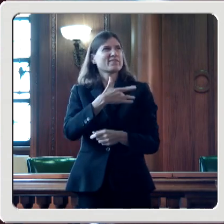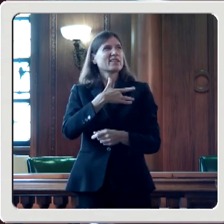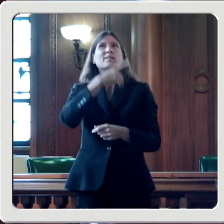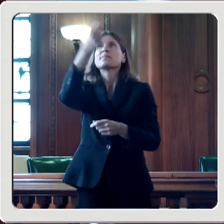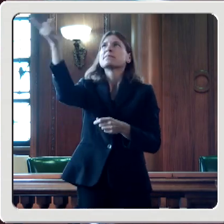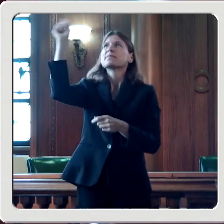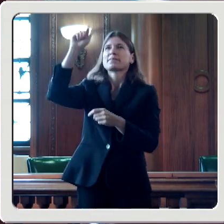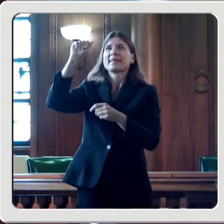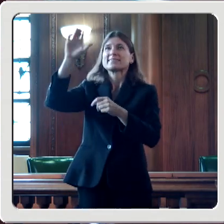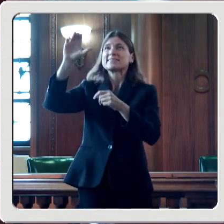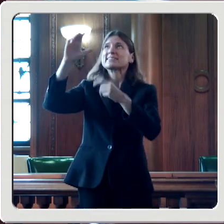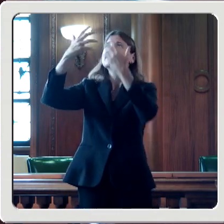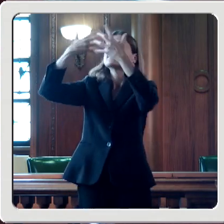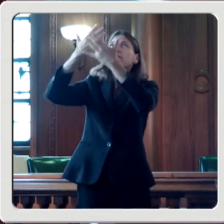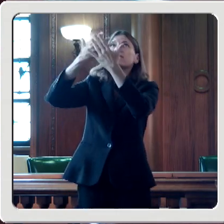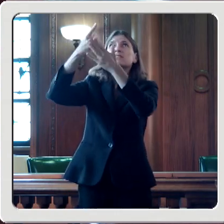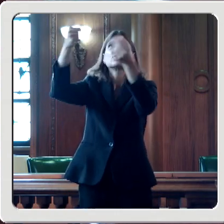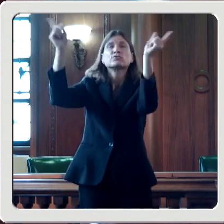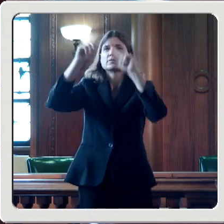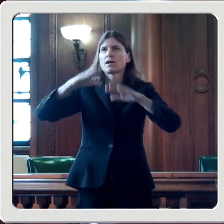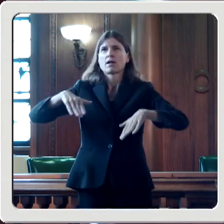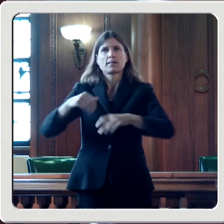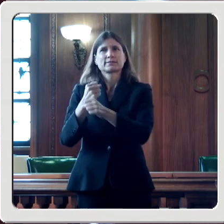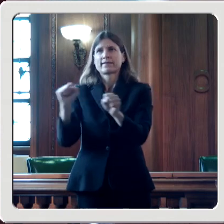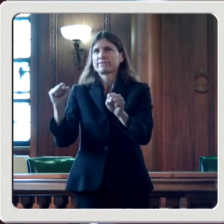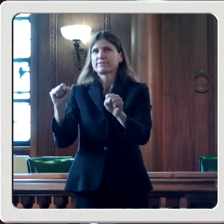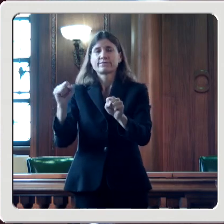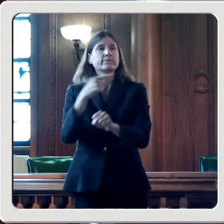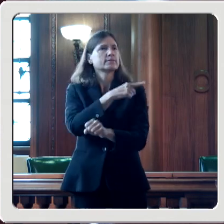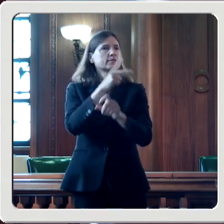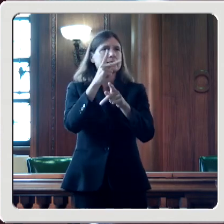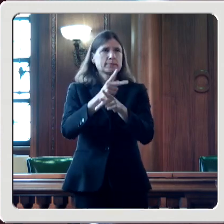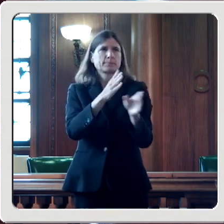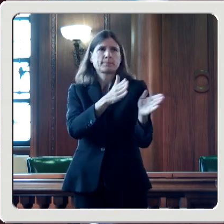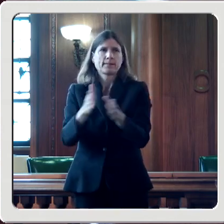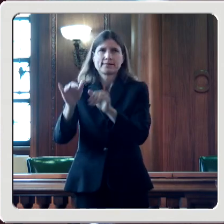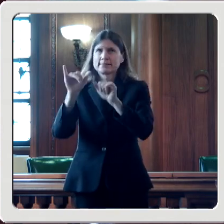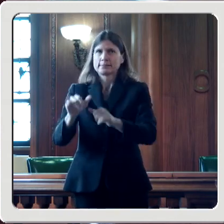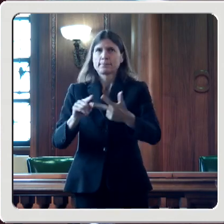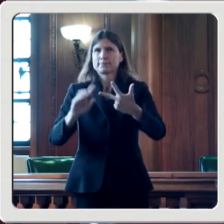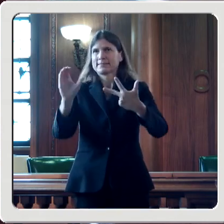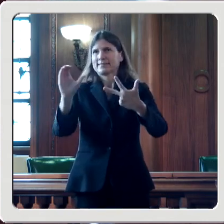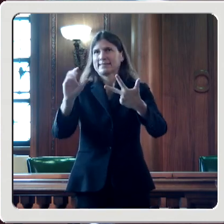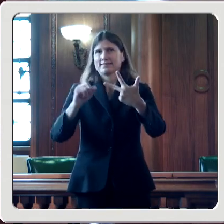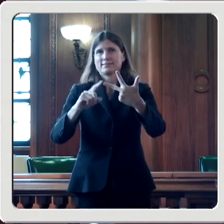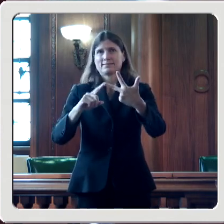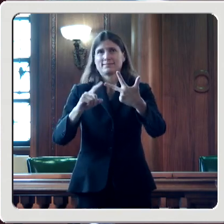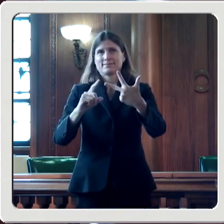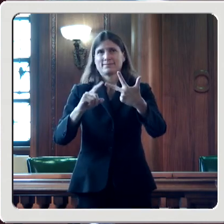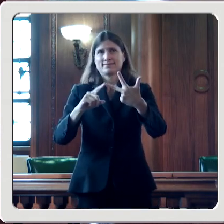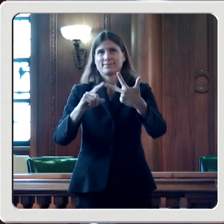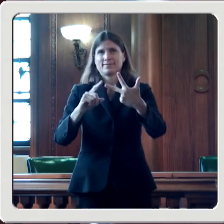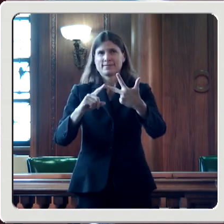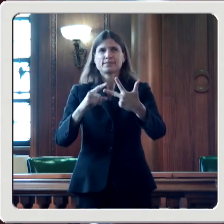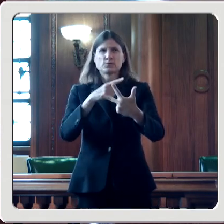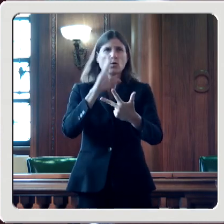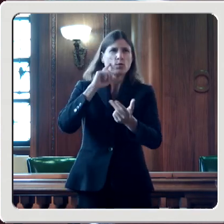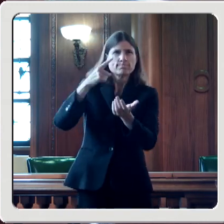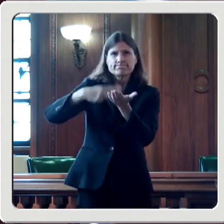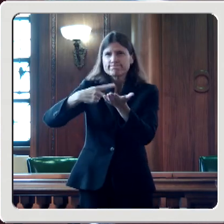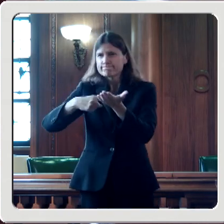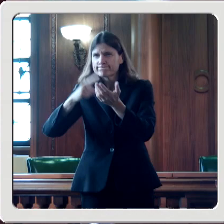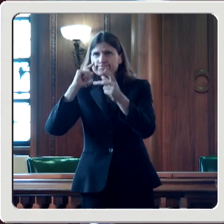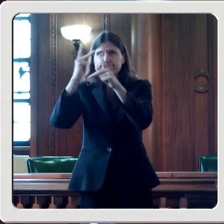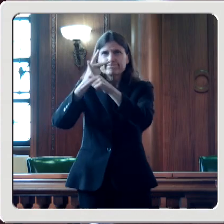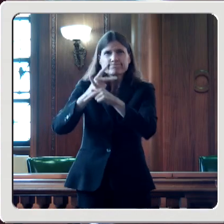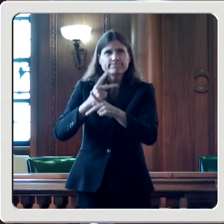Sullivan will go over that. I'm proud to say we continue to partner with Superintendent Warwick. He informed me today that we're moving forward on